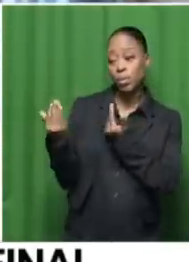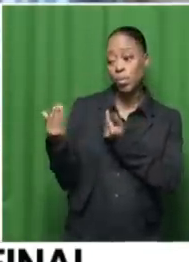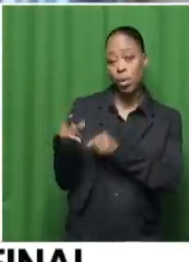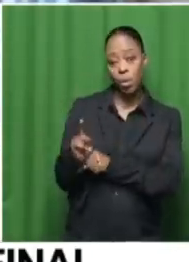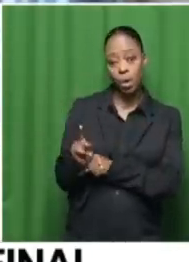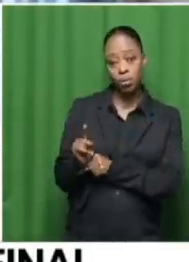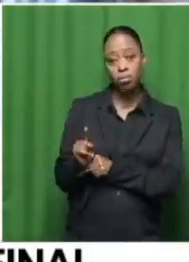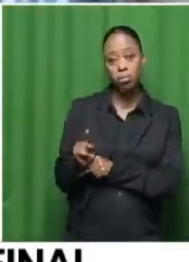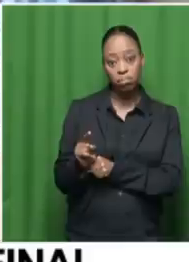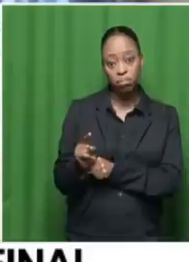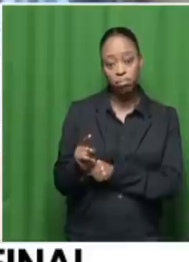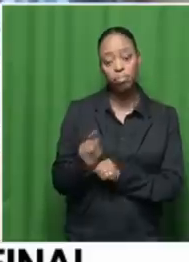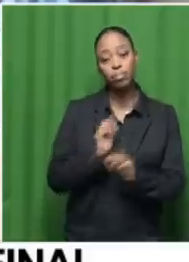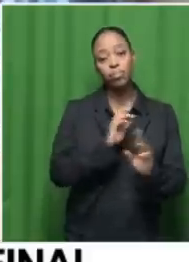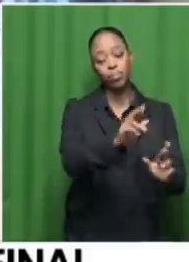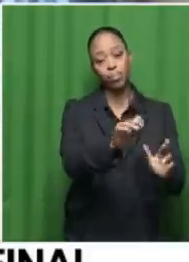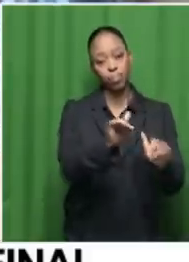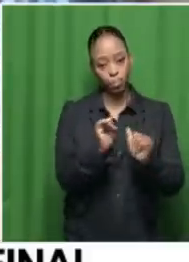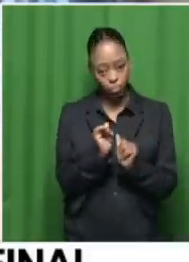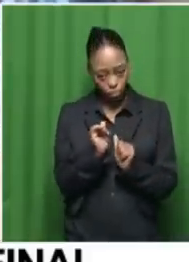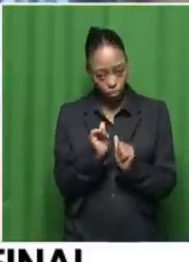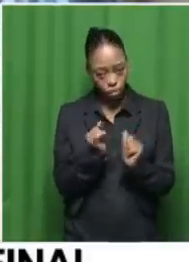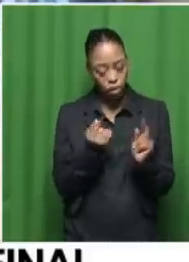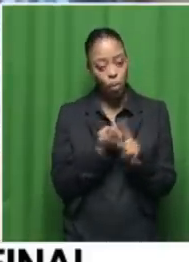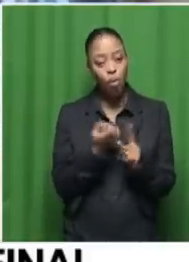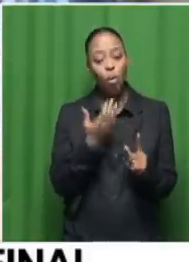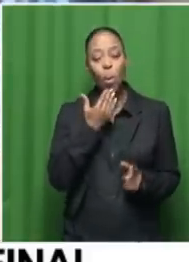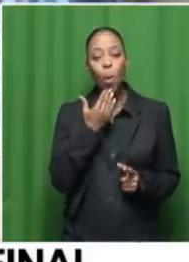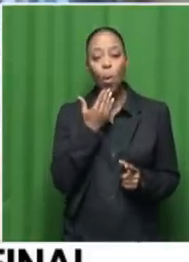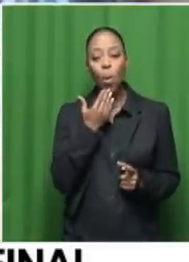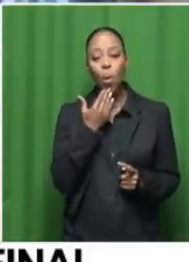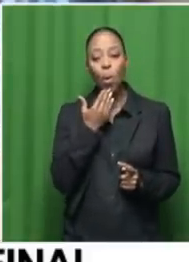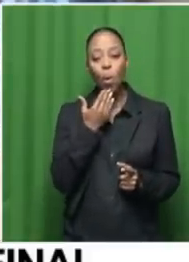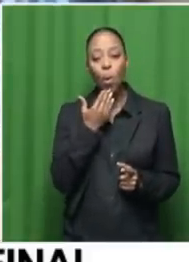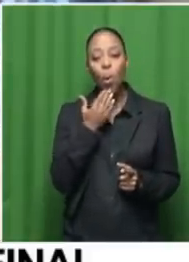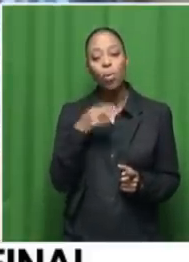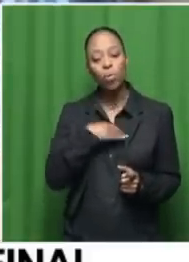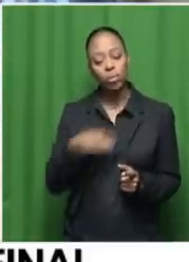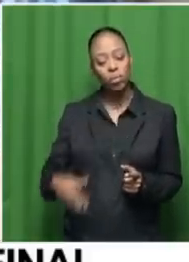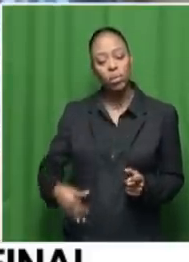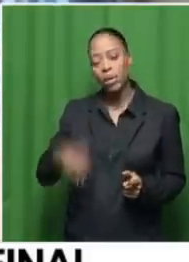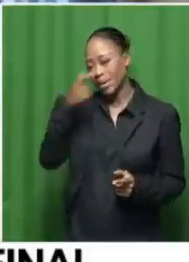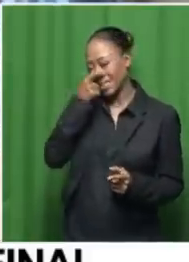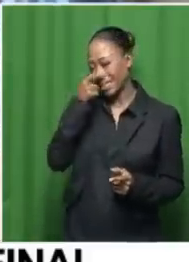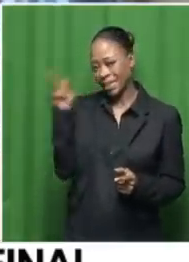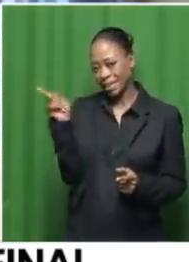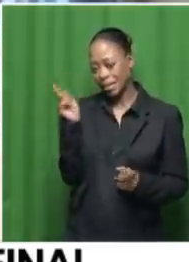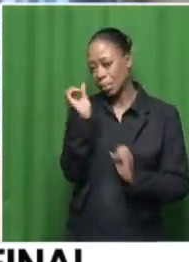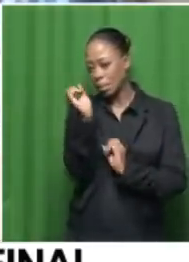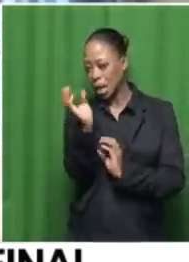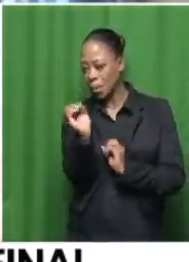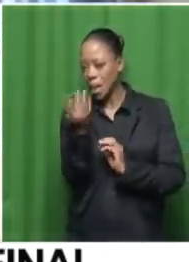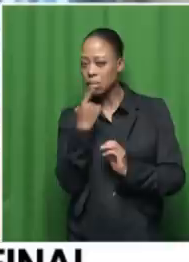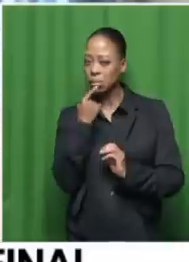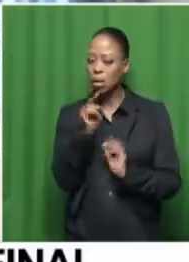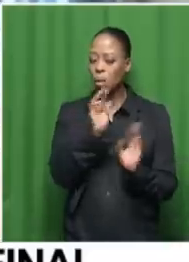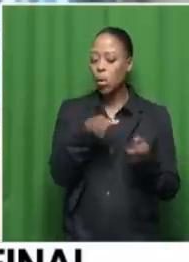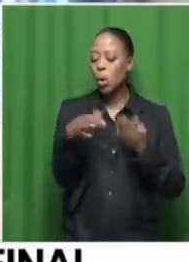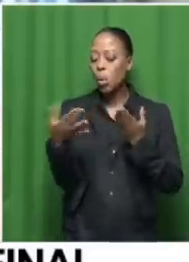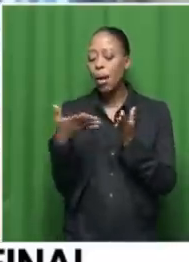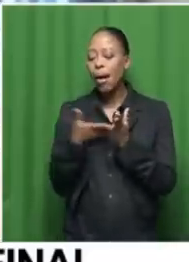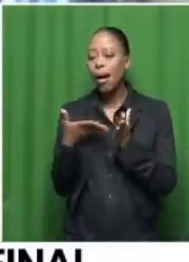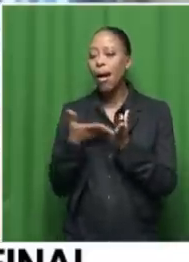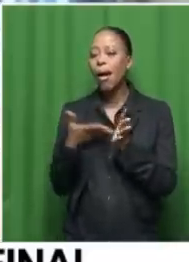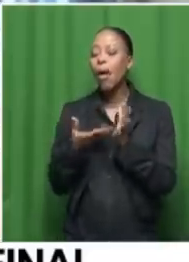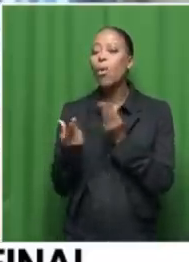to hear a response from the president in relation to the recommendations